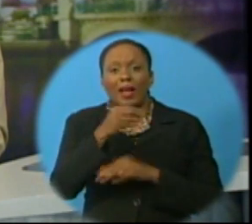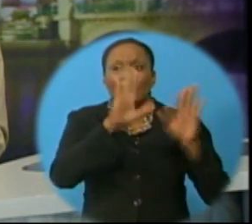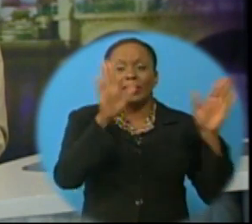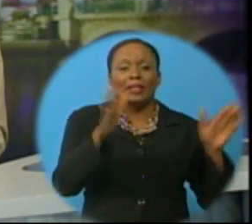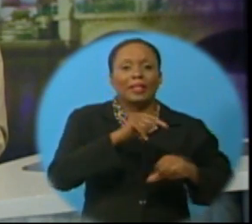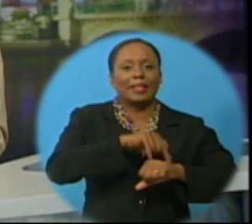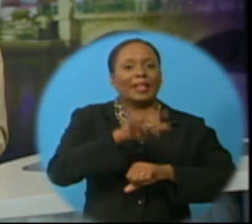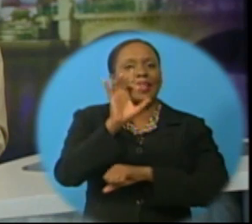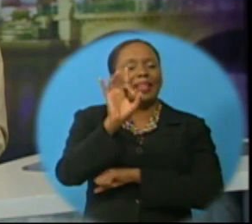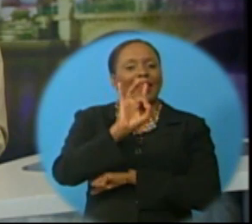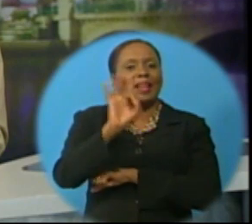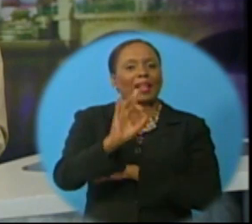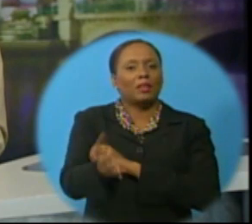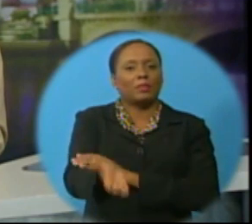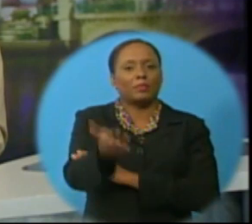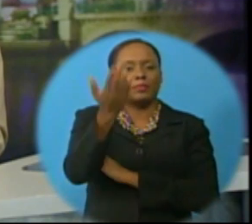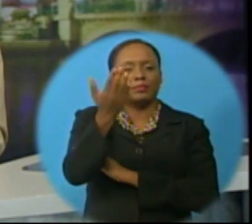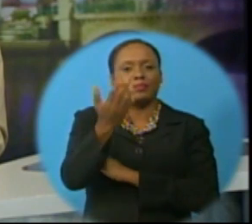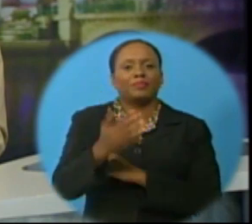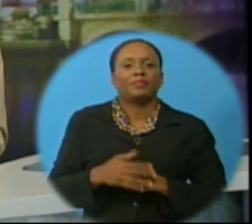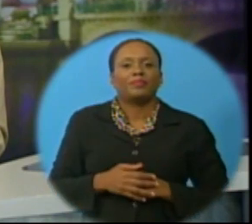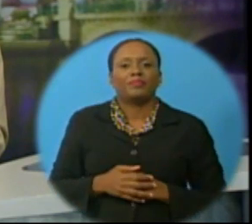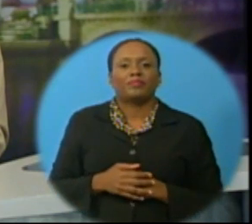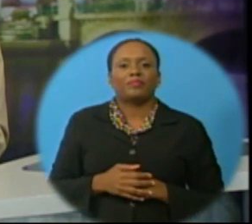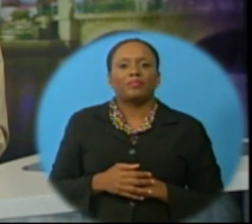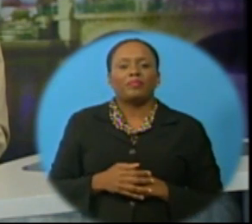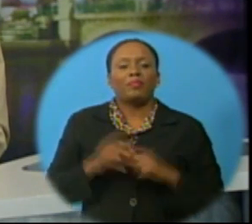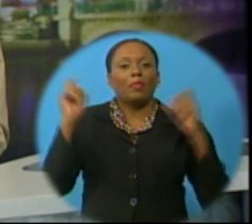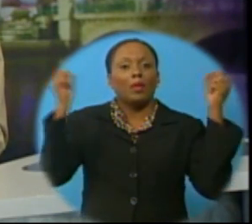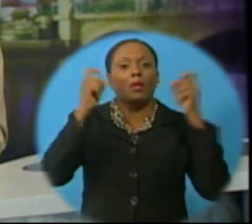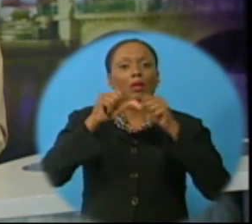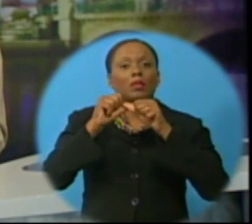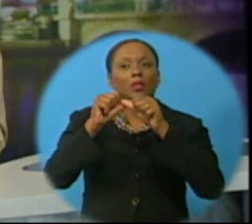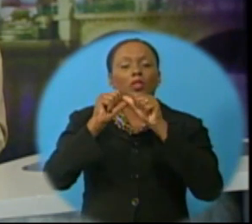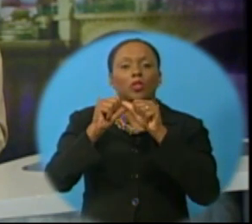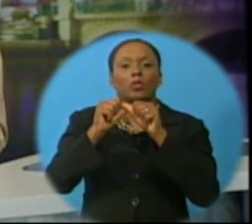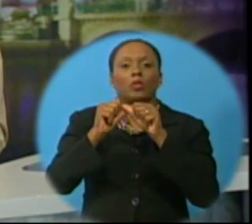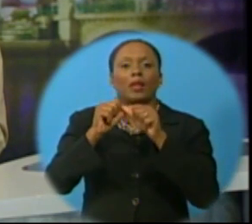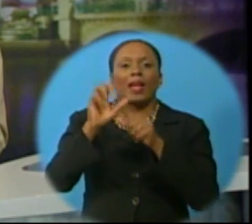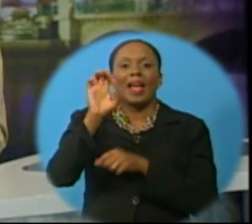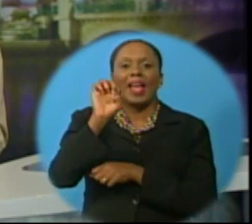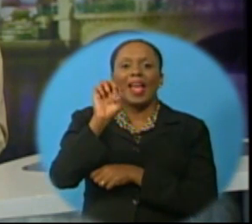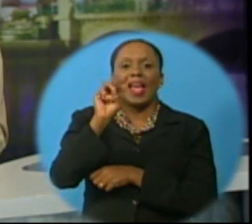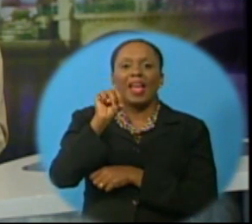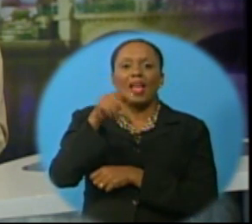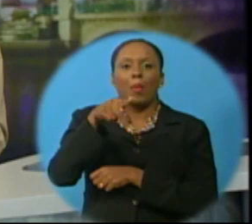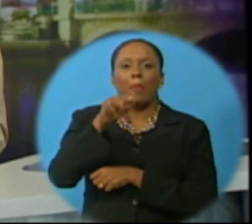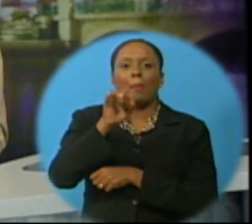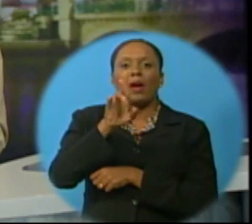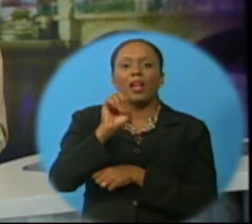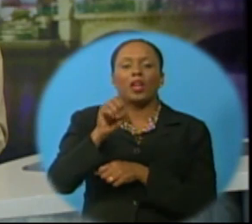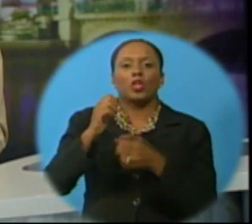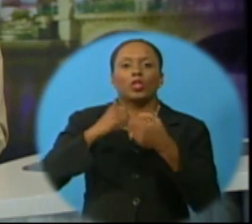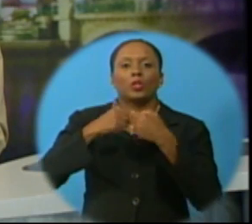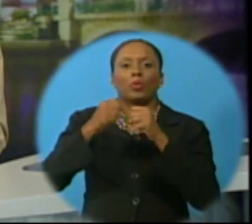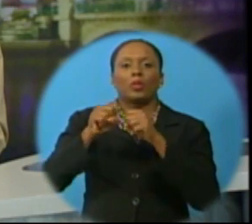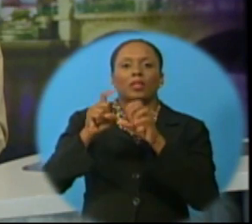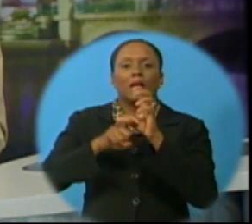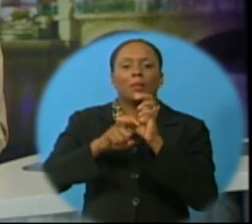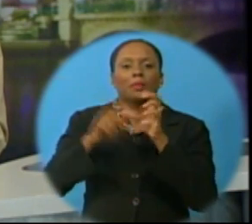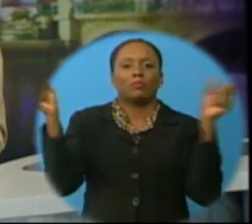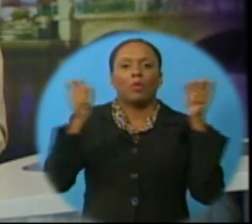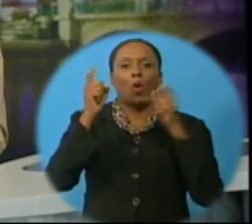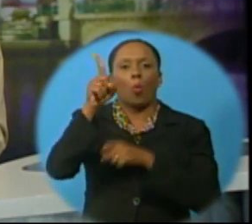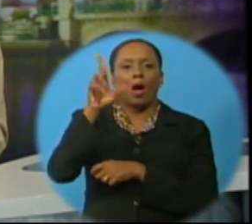tomorrow and Sunday is 8 a.m. The celebrations continue as the Empire Sports Club marks 100 years